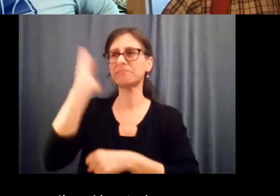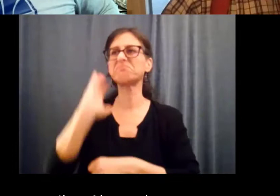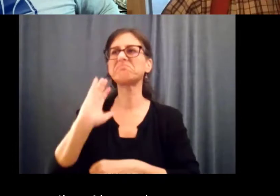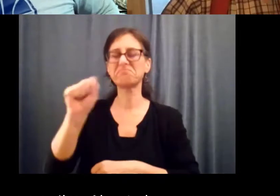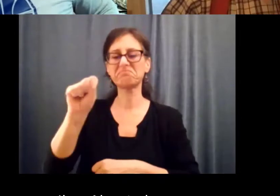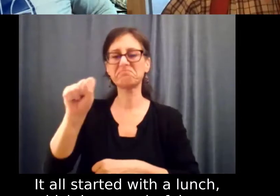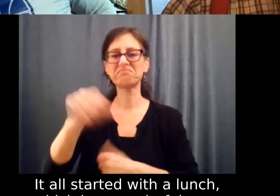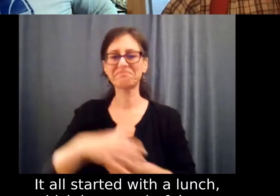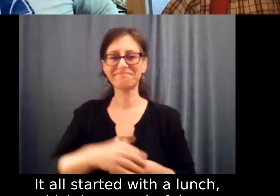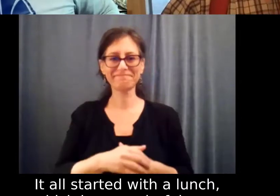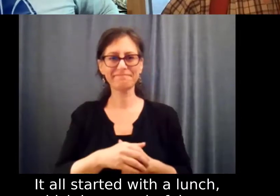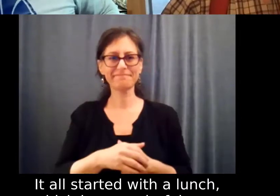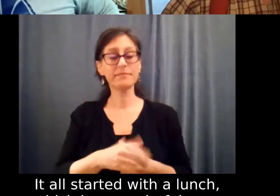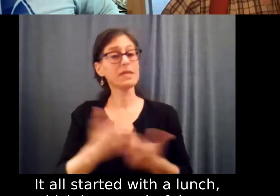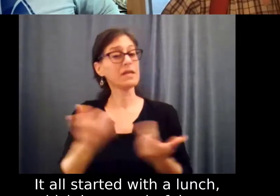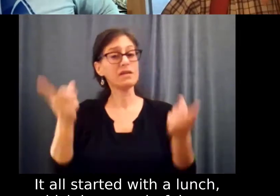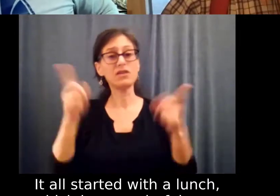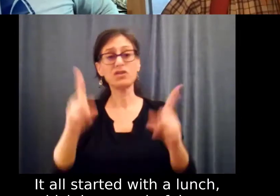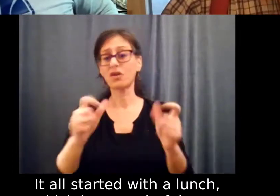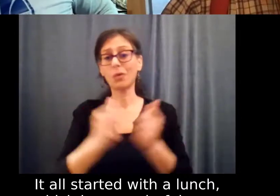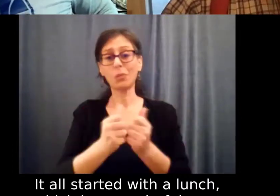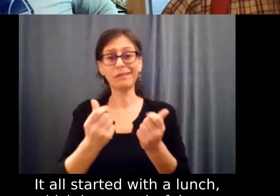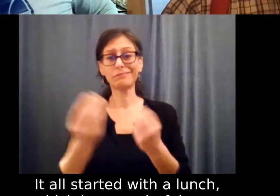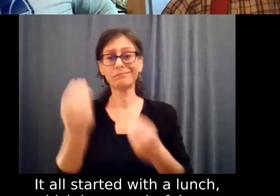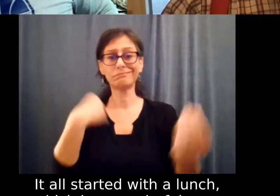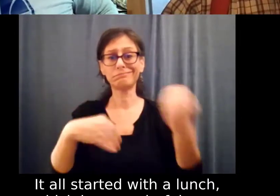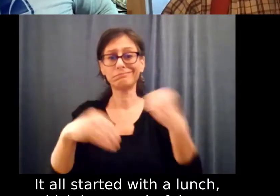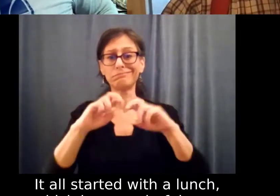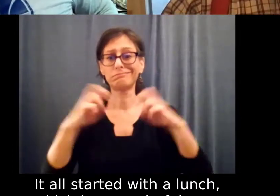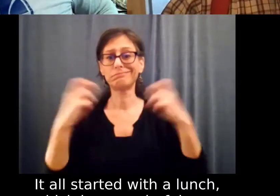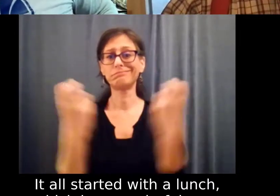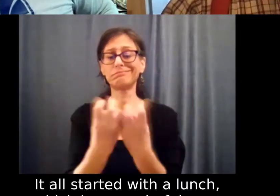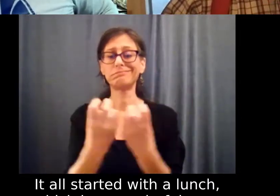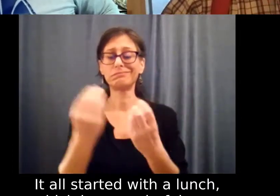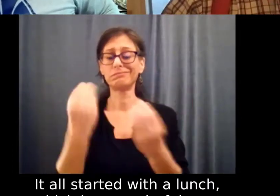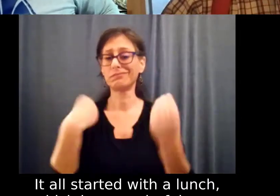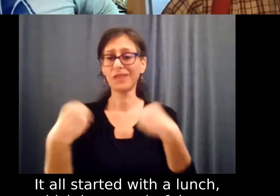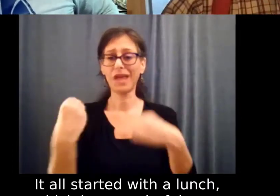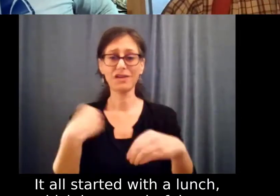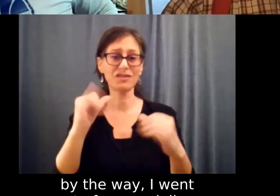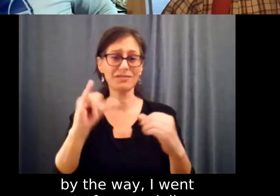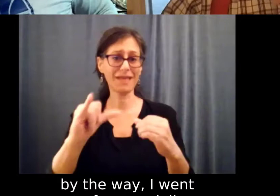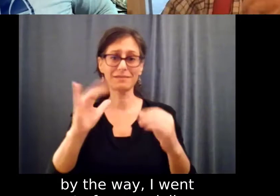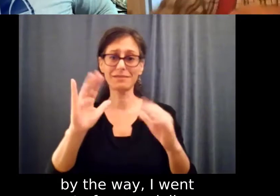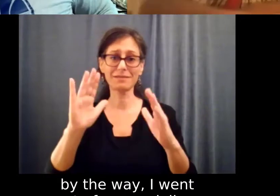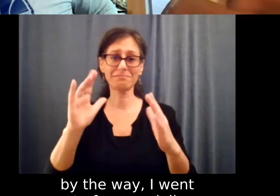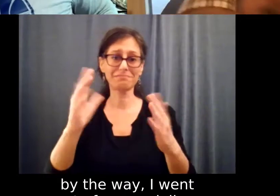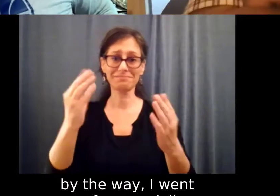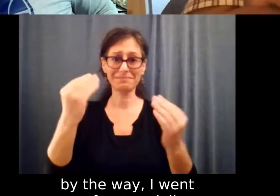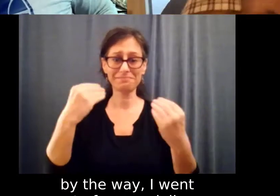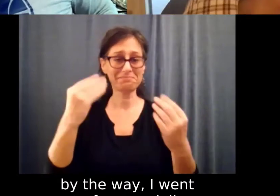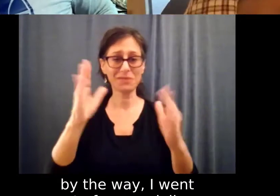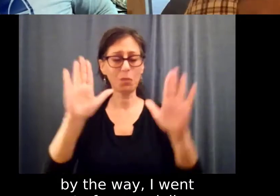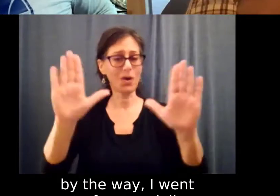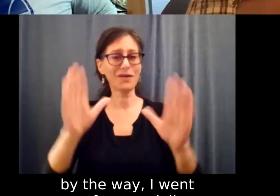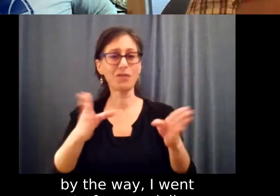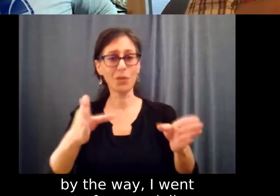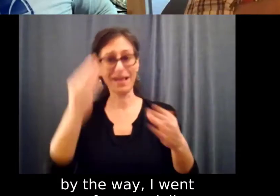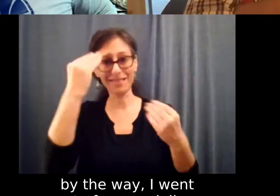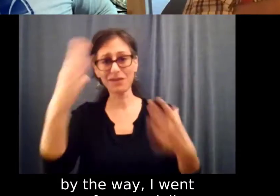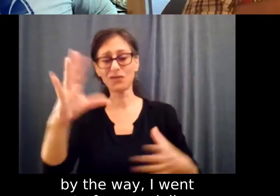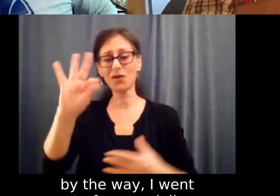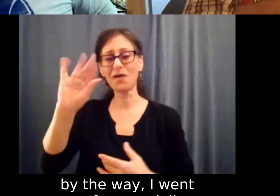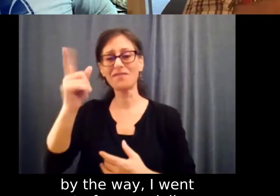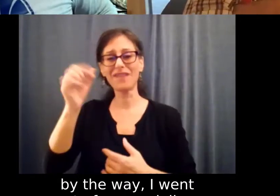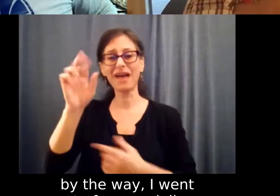Yeah. Look, it all started with a lunch, which is a wonderful way. By the way, I went to Fatter's